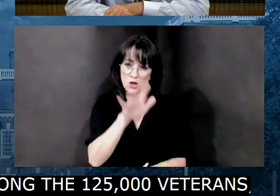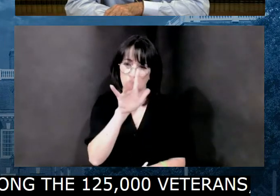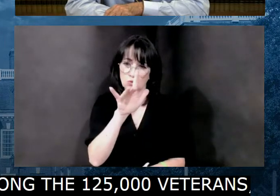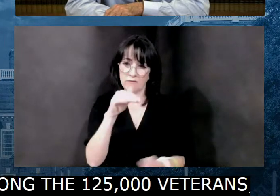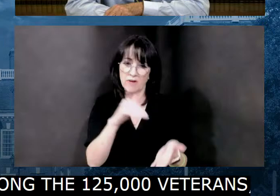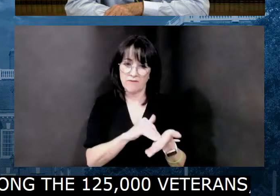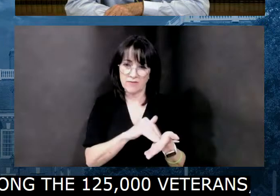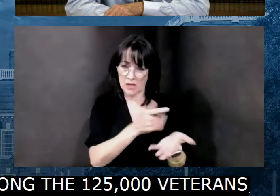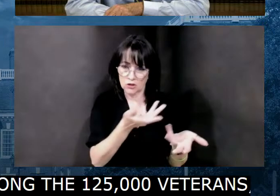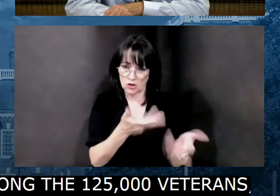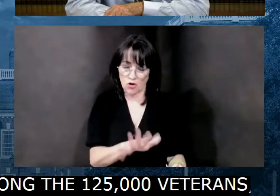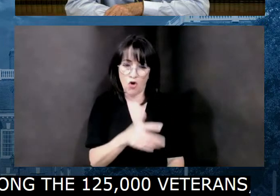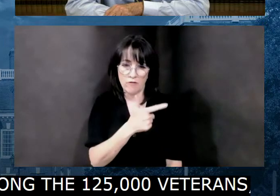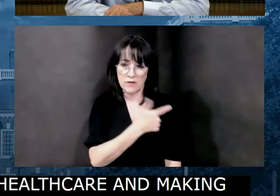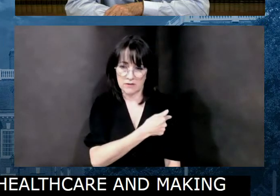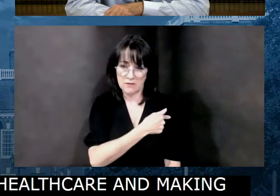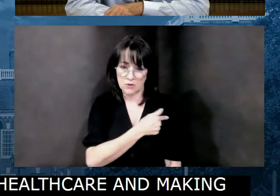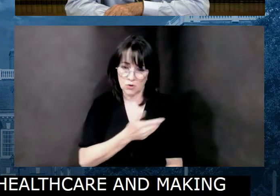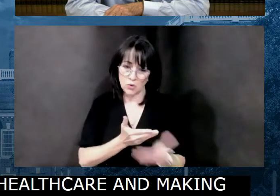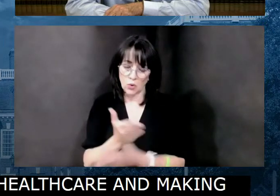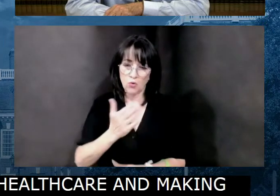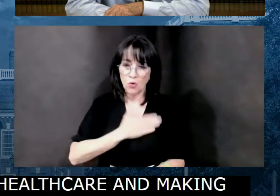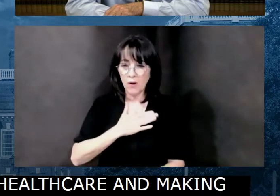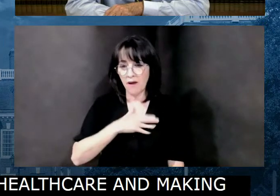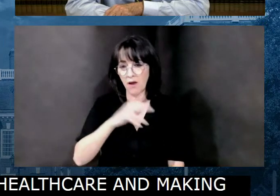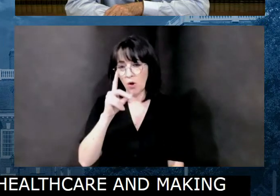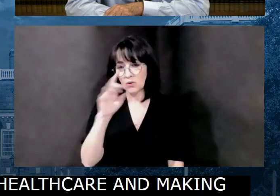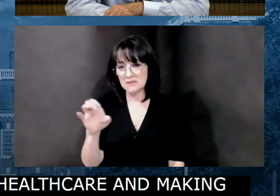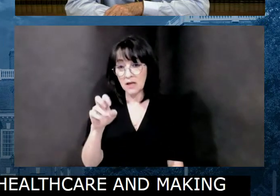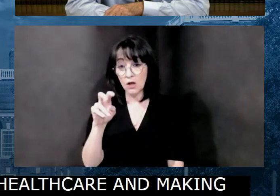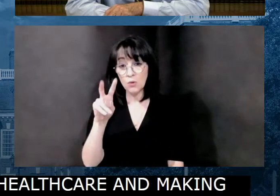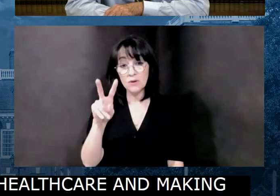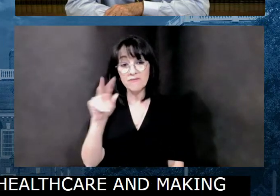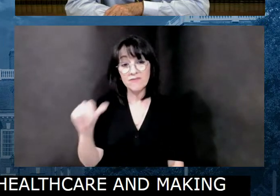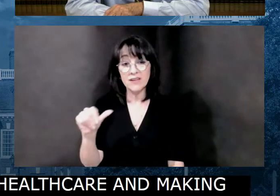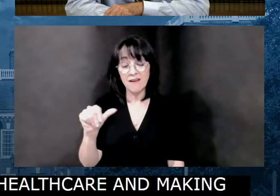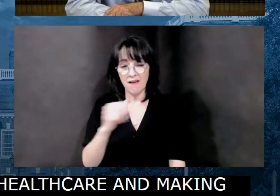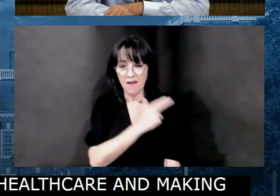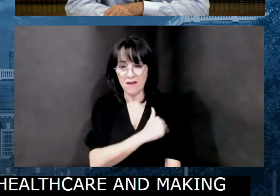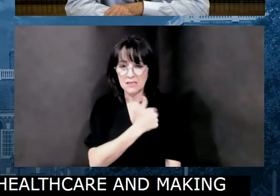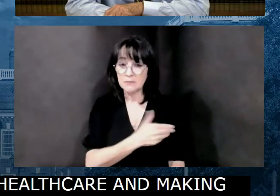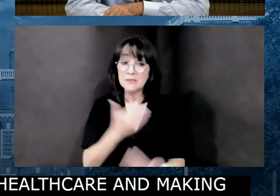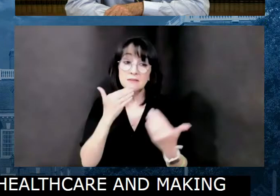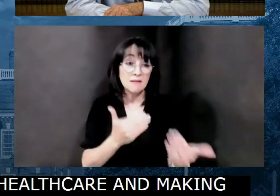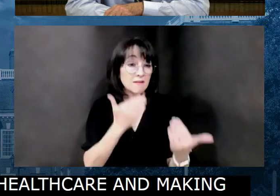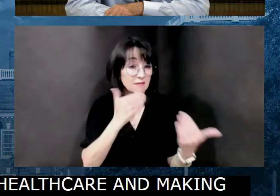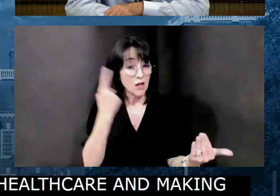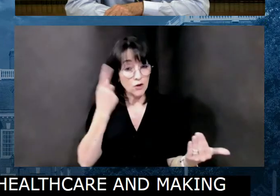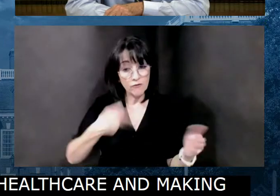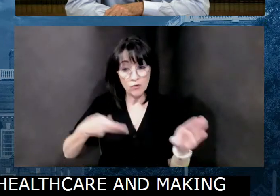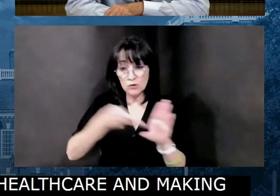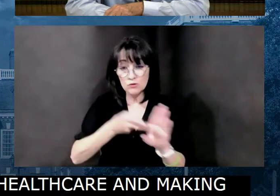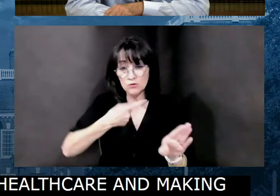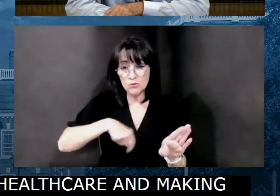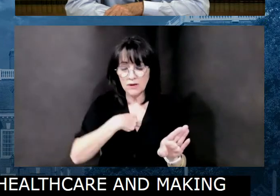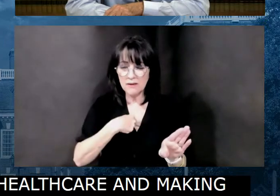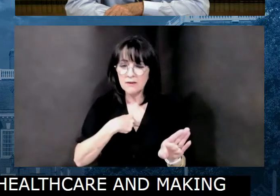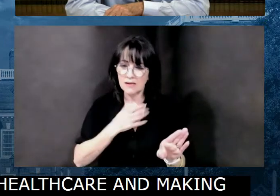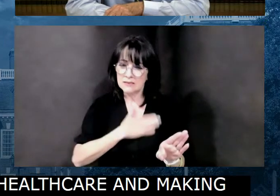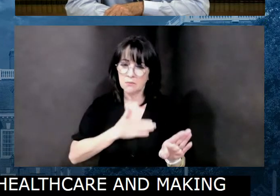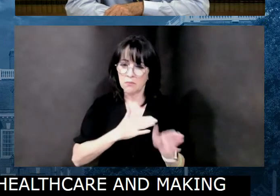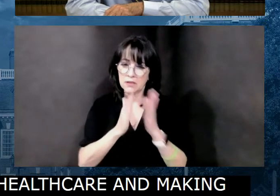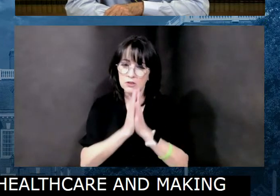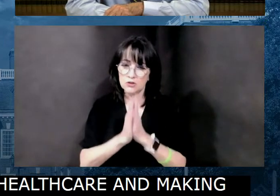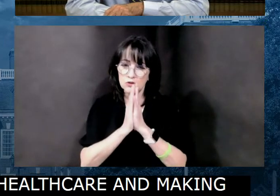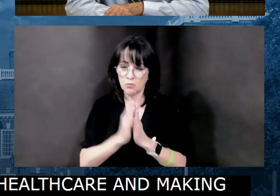vaccinated by our Delaware VA. So thank you again for joining us. Please, again, say a prayer for those who